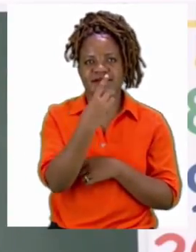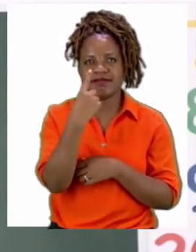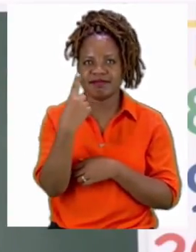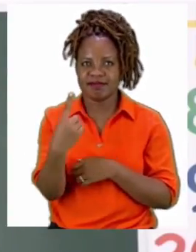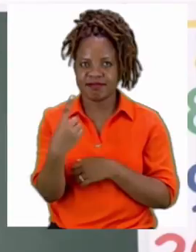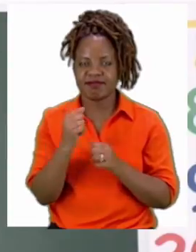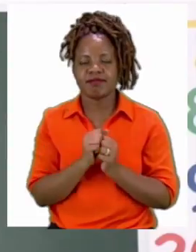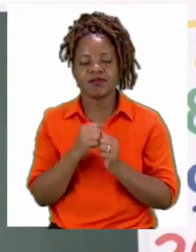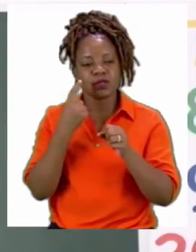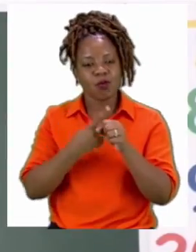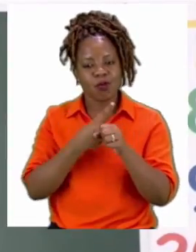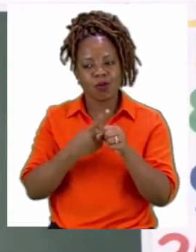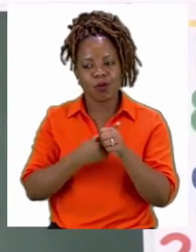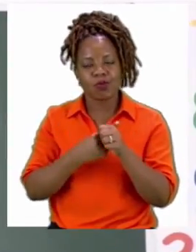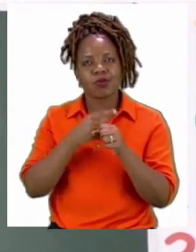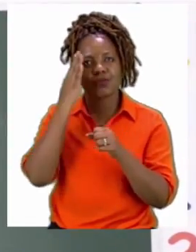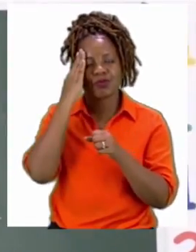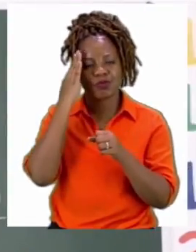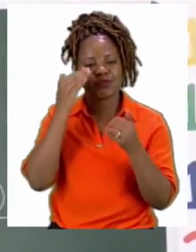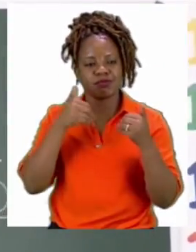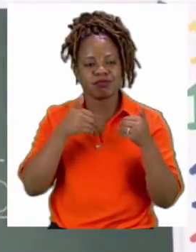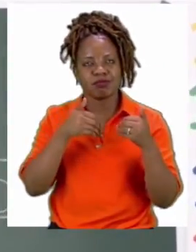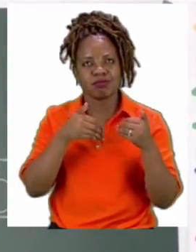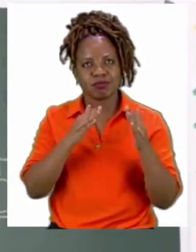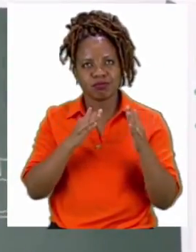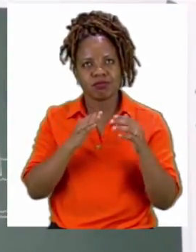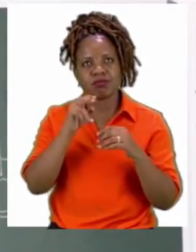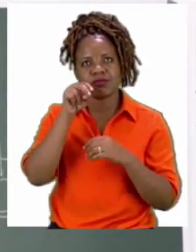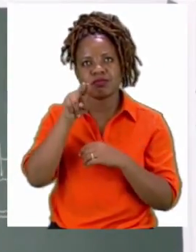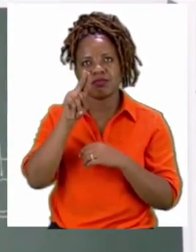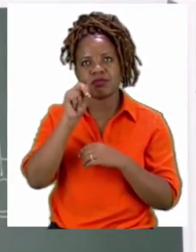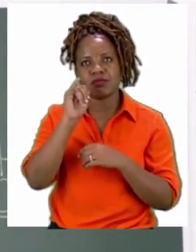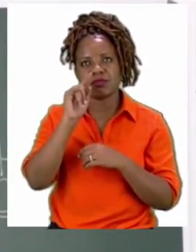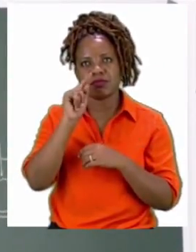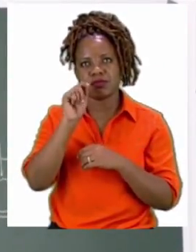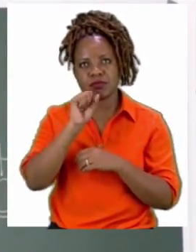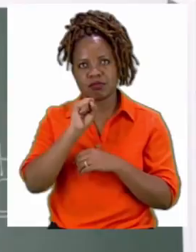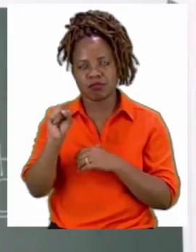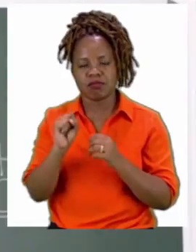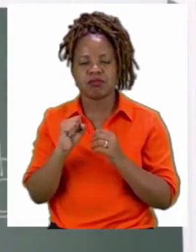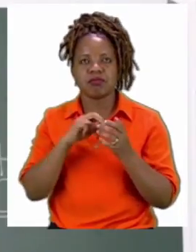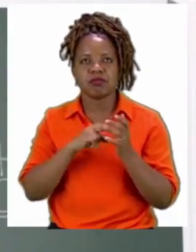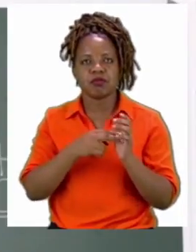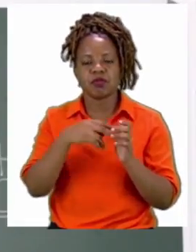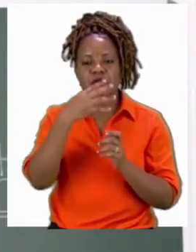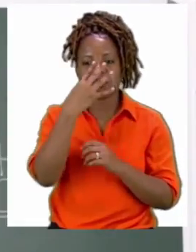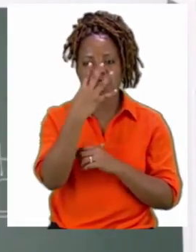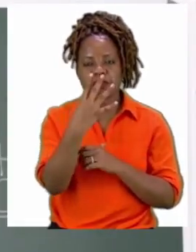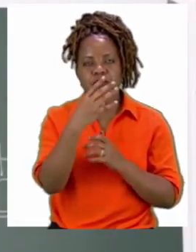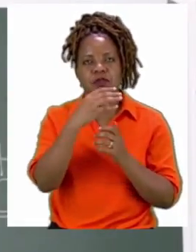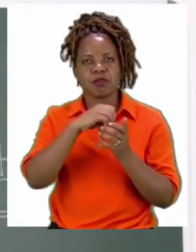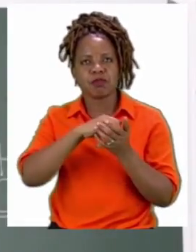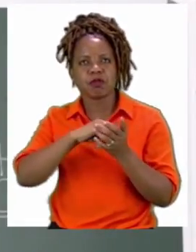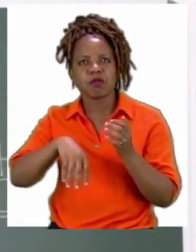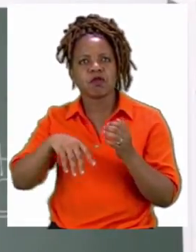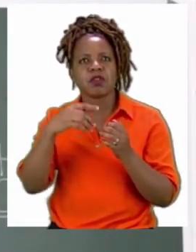our units. So we say 4 minus 1. And what is 4 minus